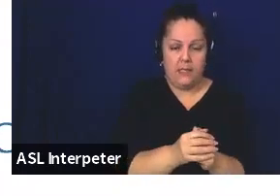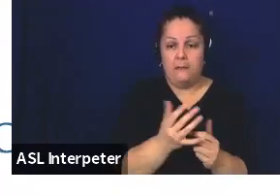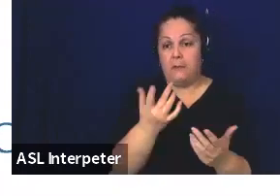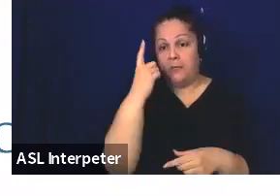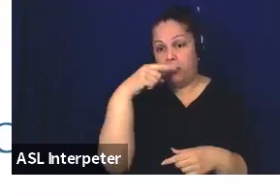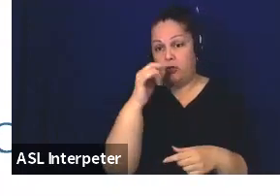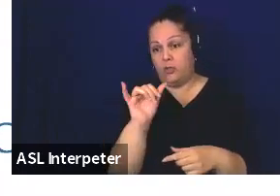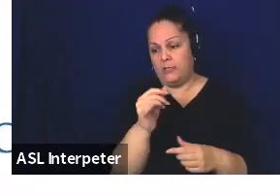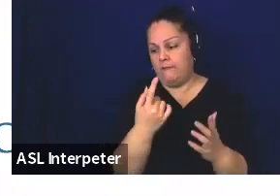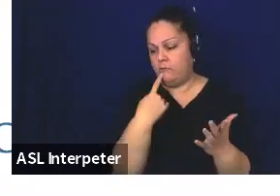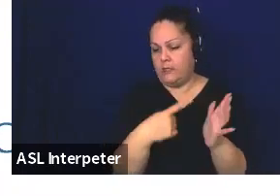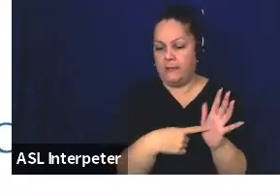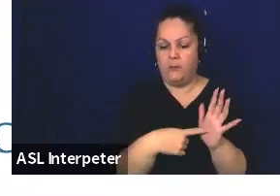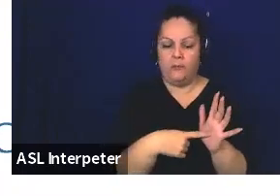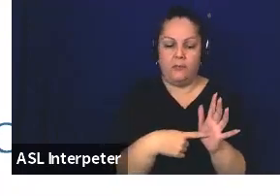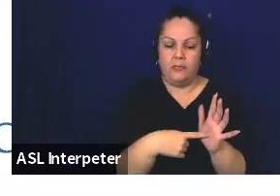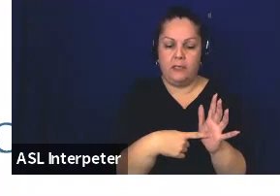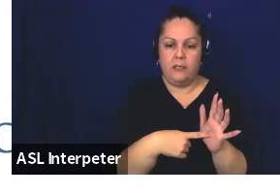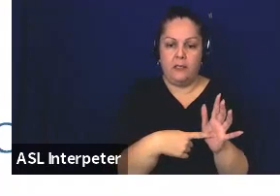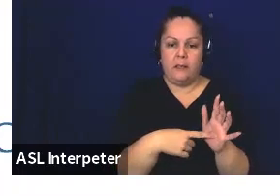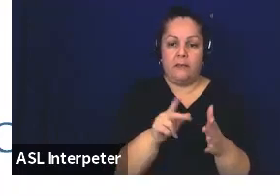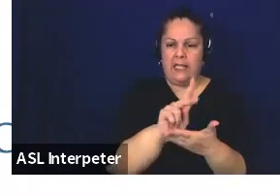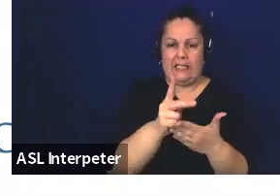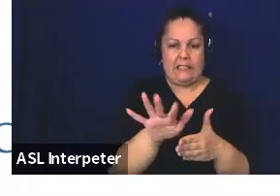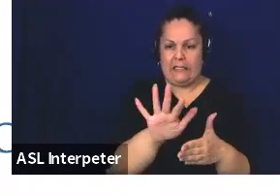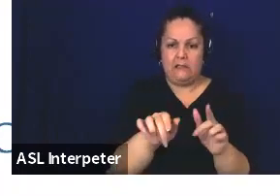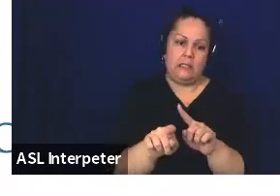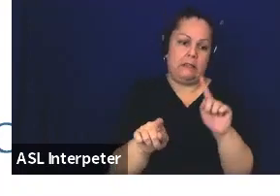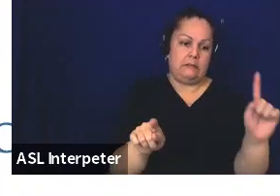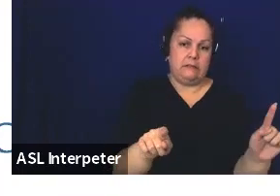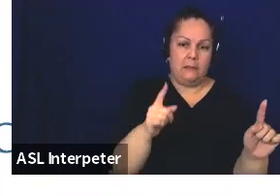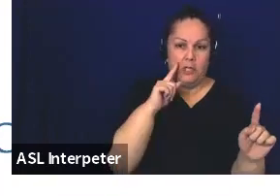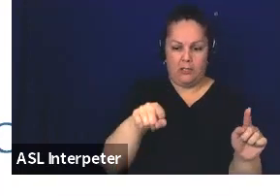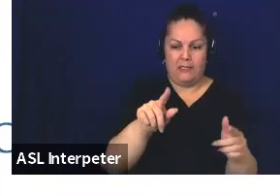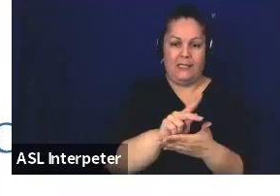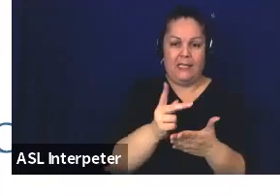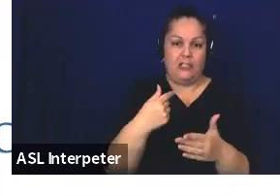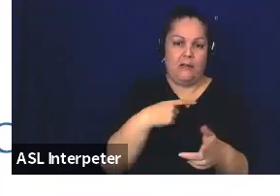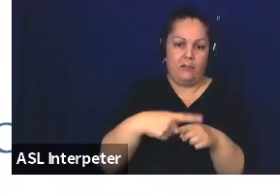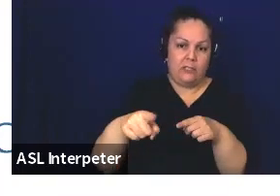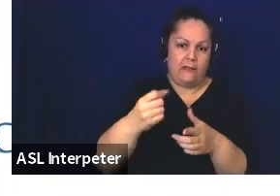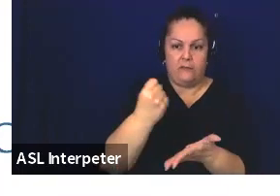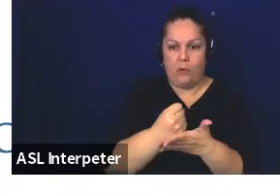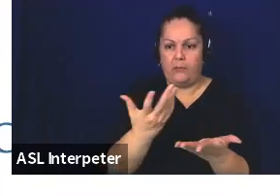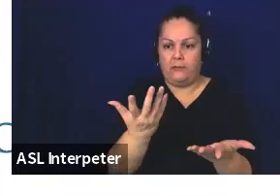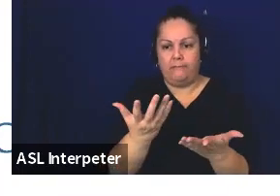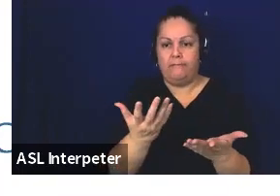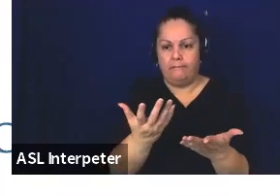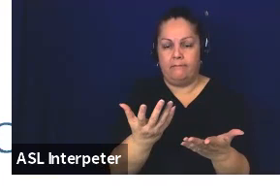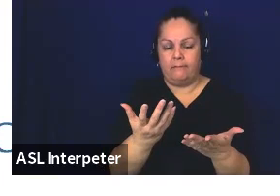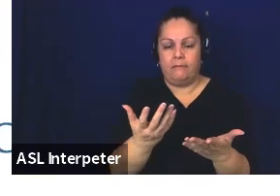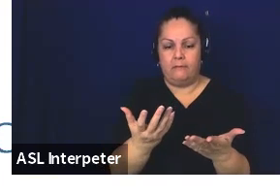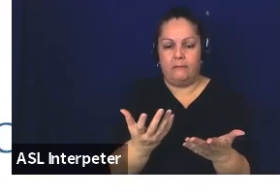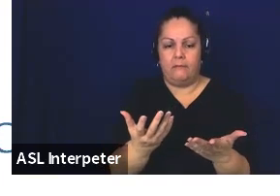like, for example, staying away from the kitchen because there could be weapons and it could be unsafe, and it could potentially be closed